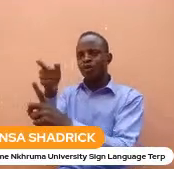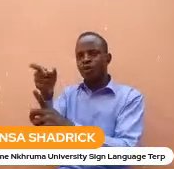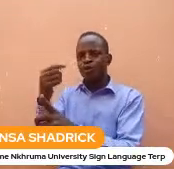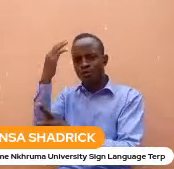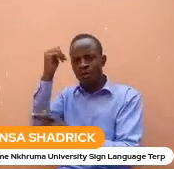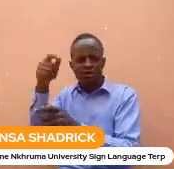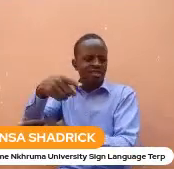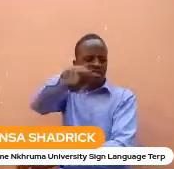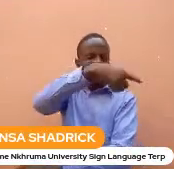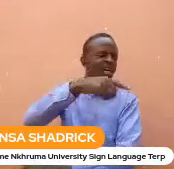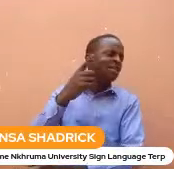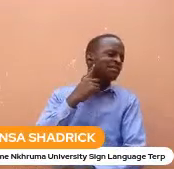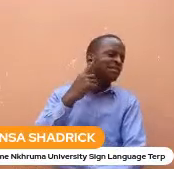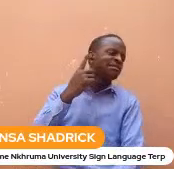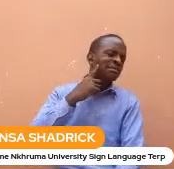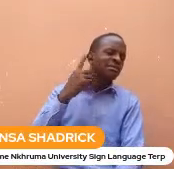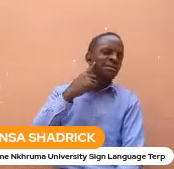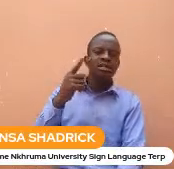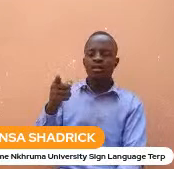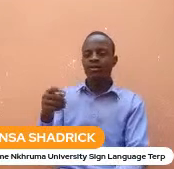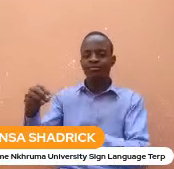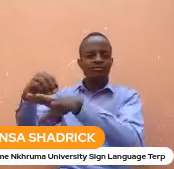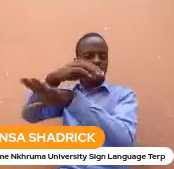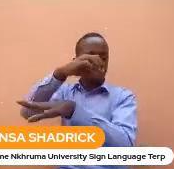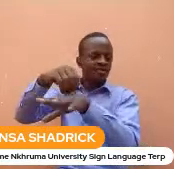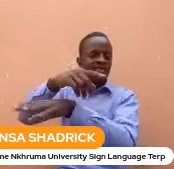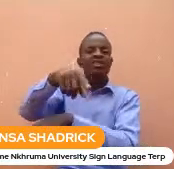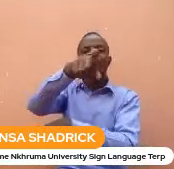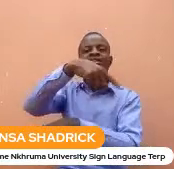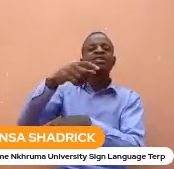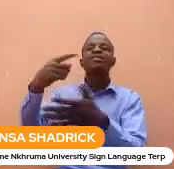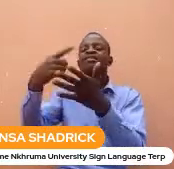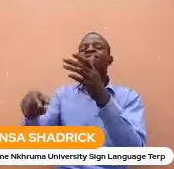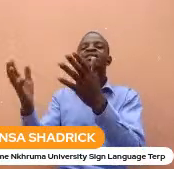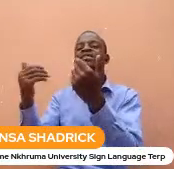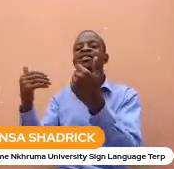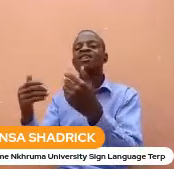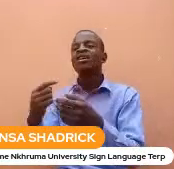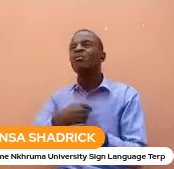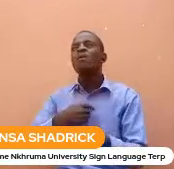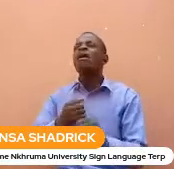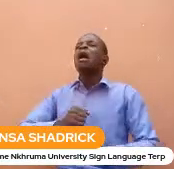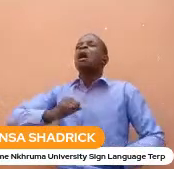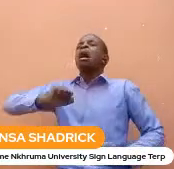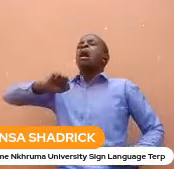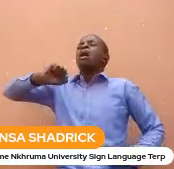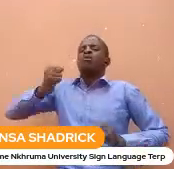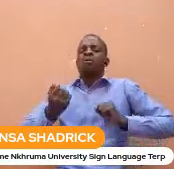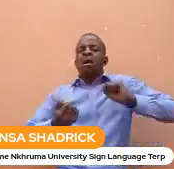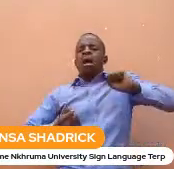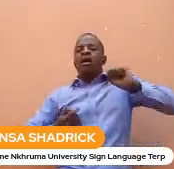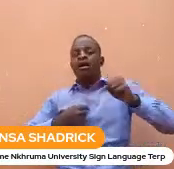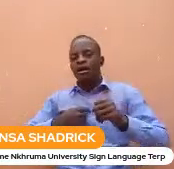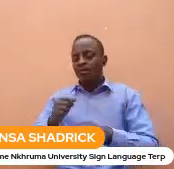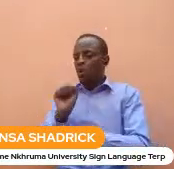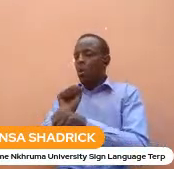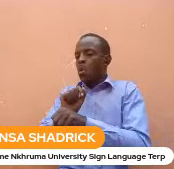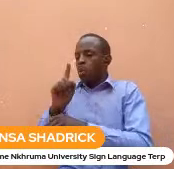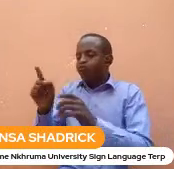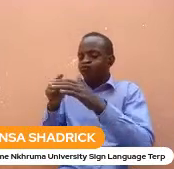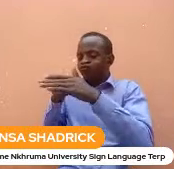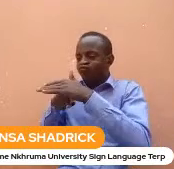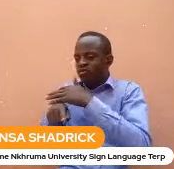concerns. What advice would you give to a young person who walked up to you and said, what, this is what I'm thinking. What do you think I should do?